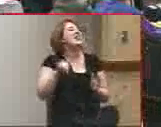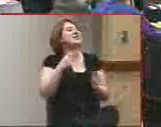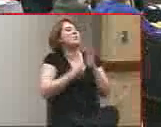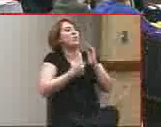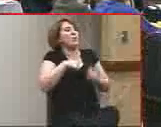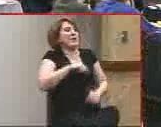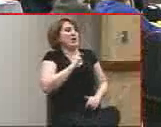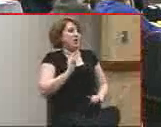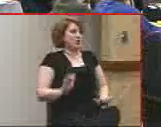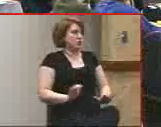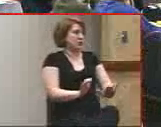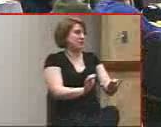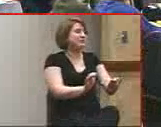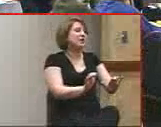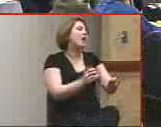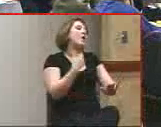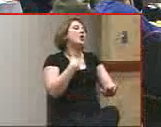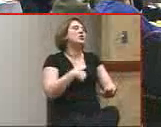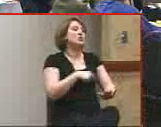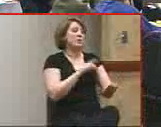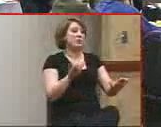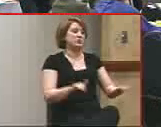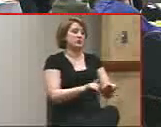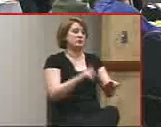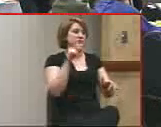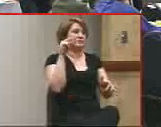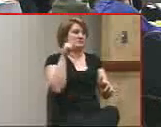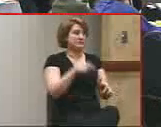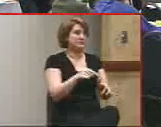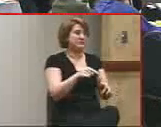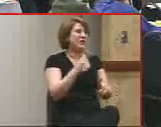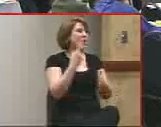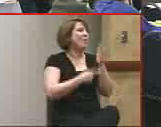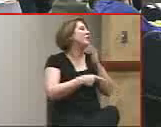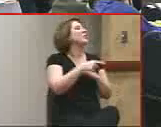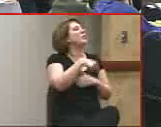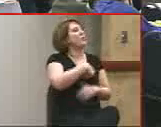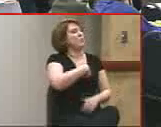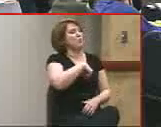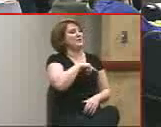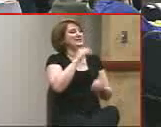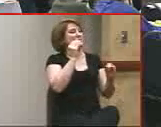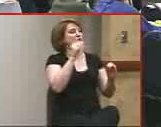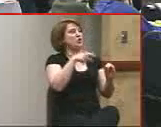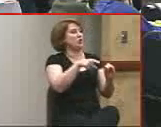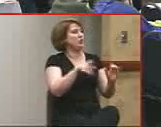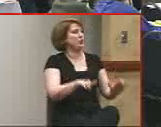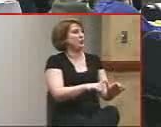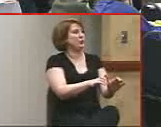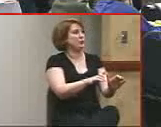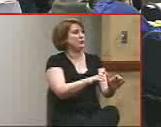doing. So we are going to do this. What are we teaching her to do?